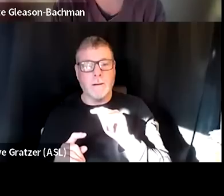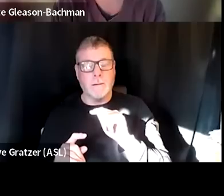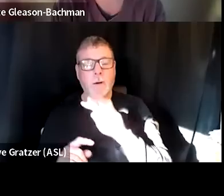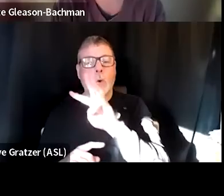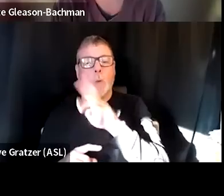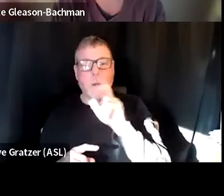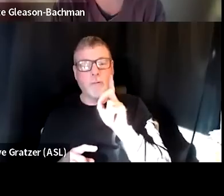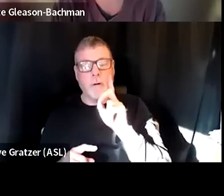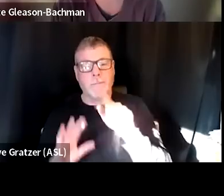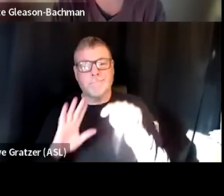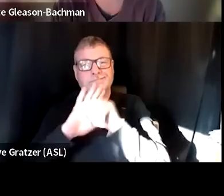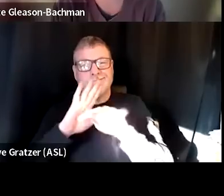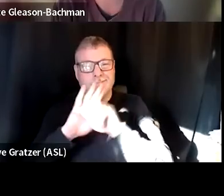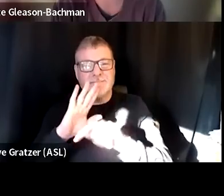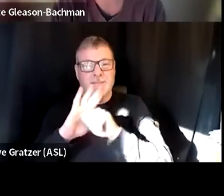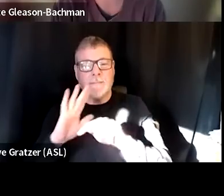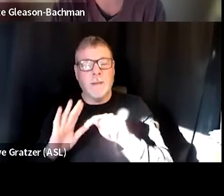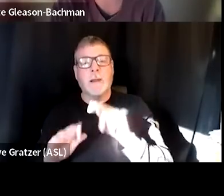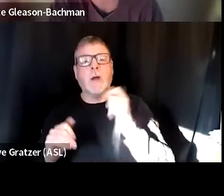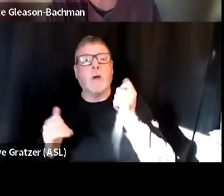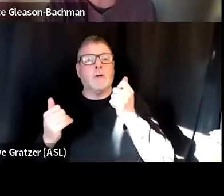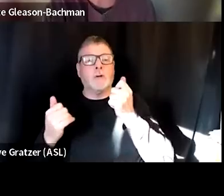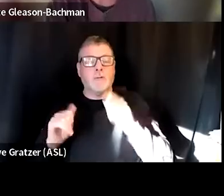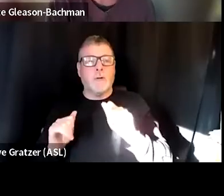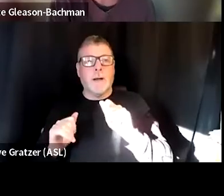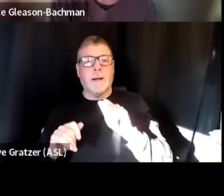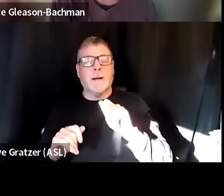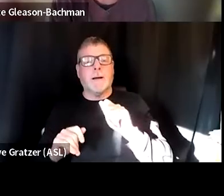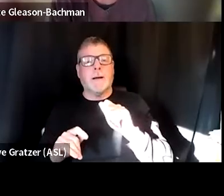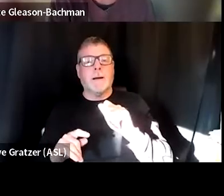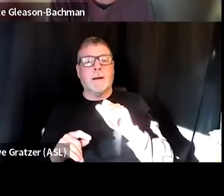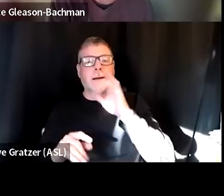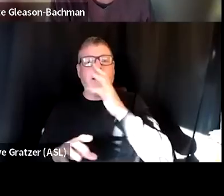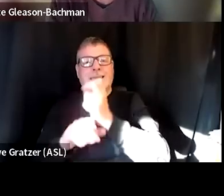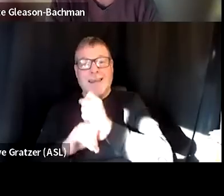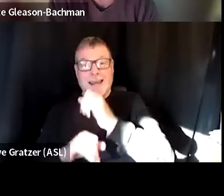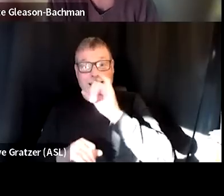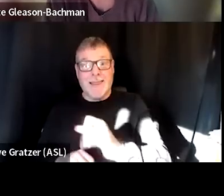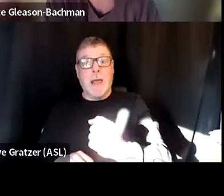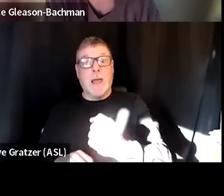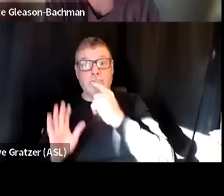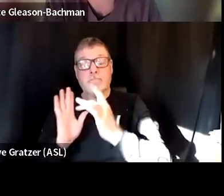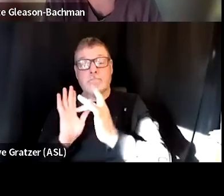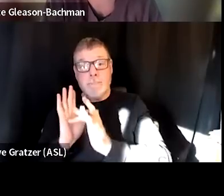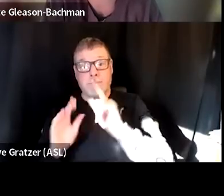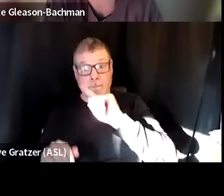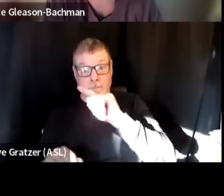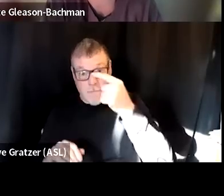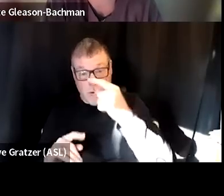withdrawal, the backfall about it is getting to that part where we can get them on the long lasting.